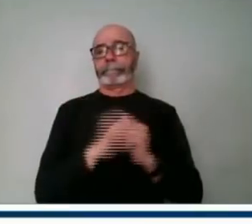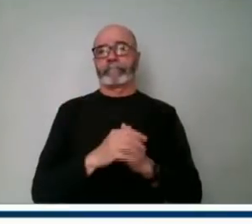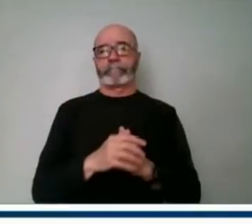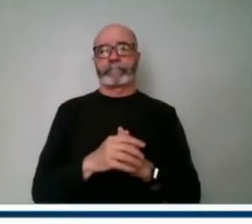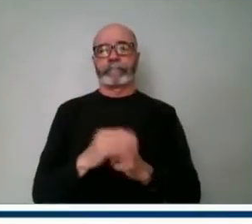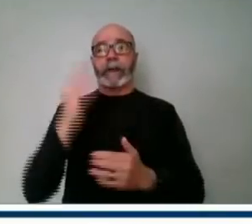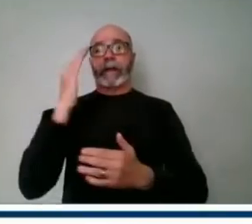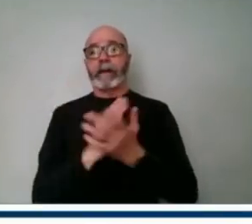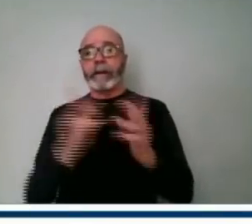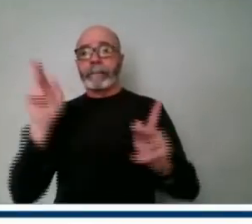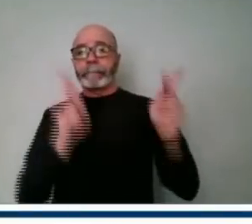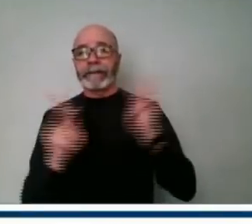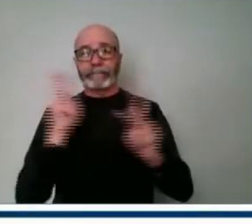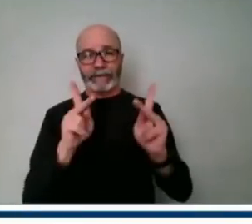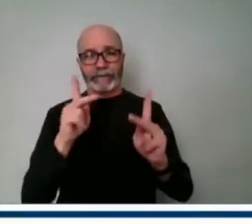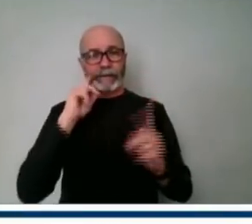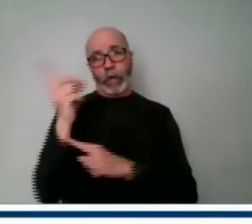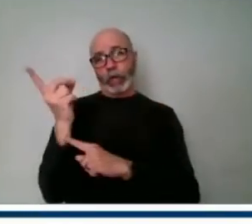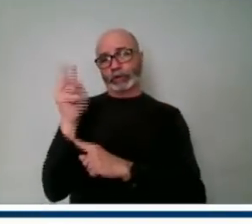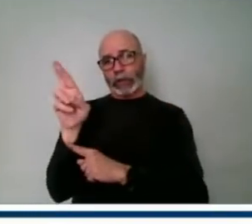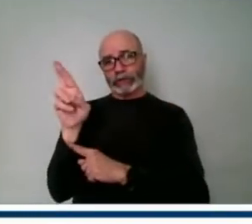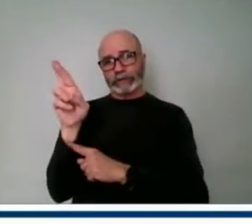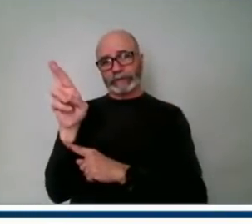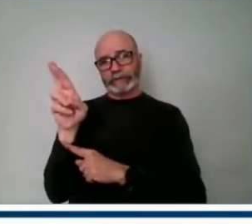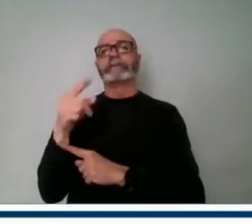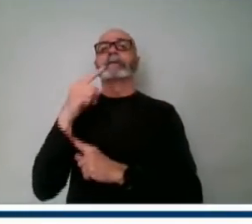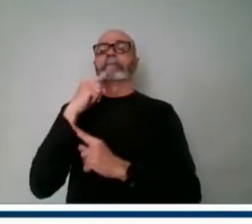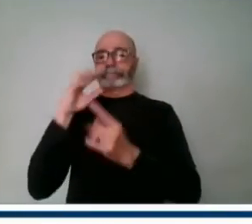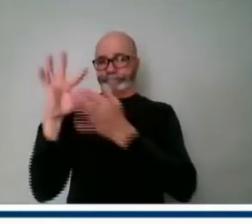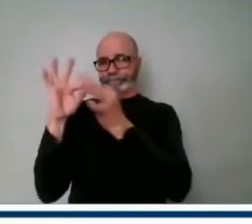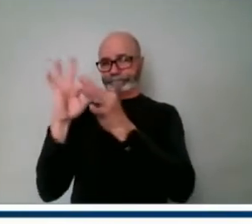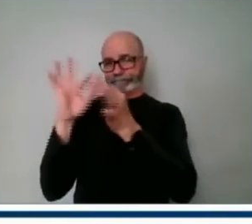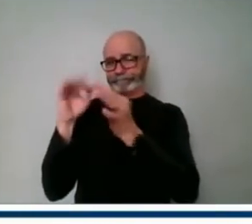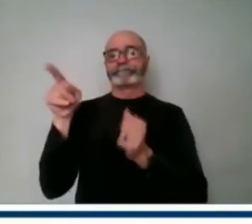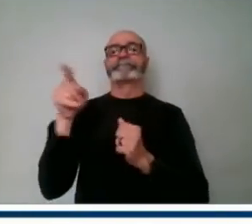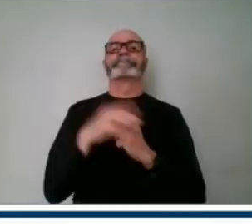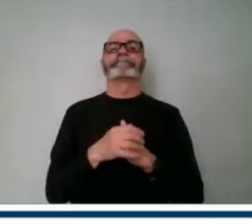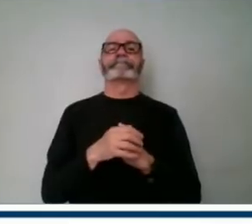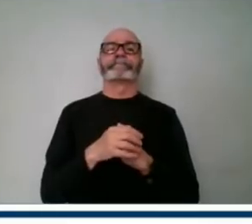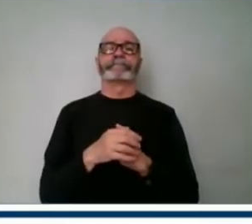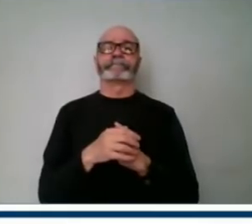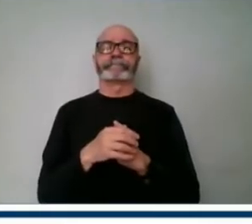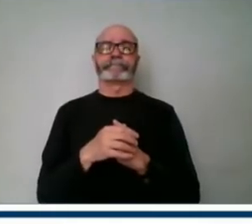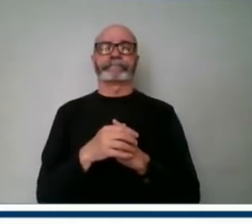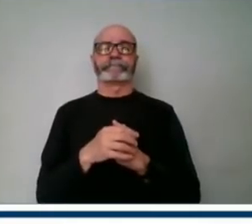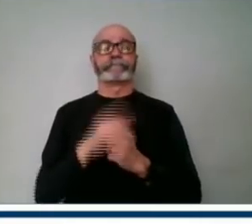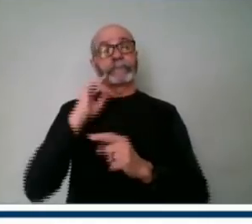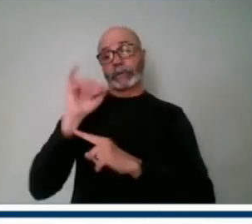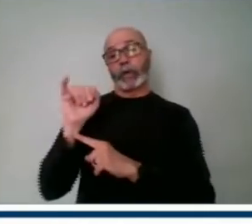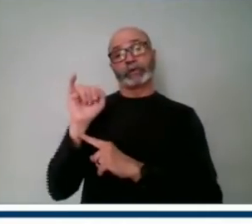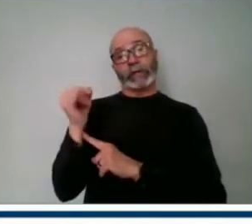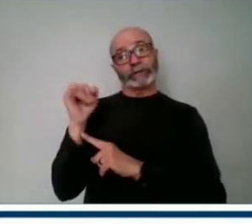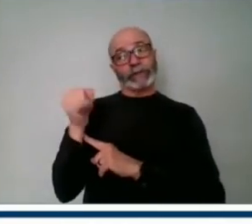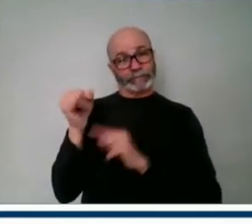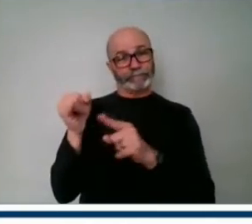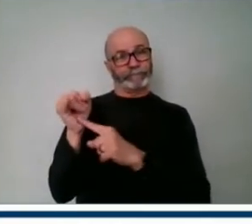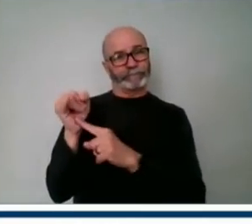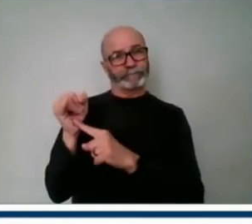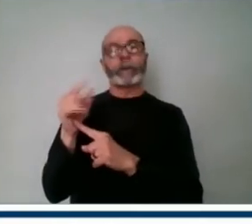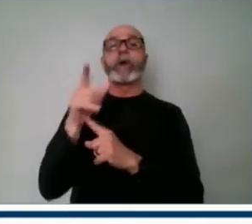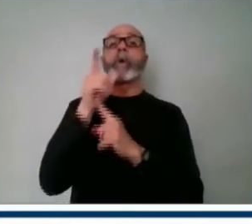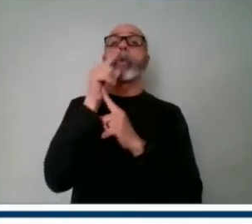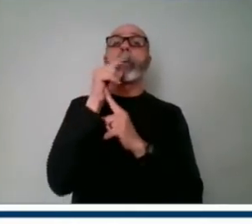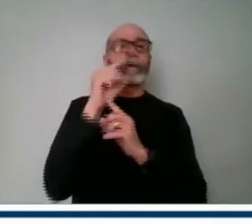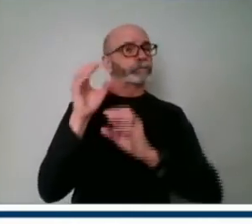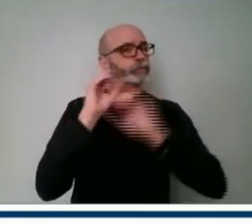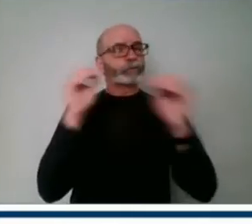or even amount of Johnson & Johnson yet from the federal government. So if we're fortunate and we get Johnson & Johnson, we'll potentially use